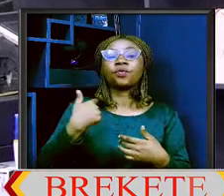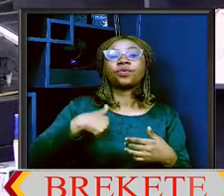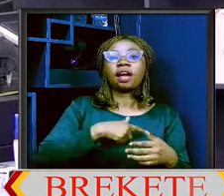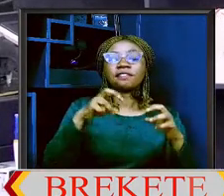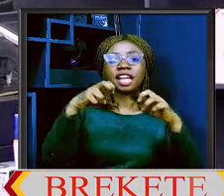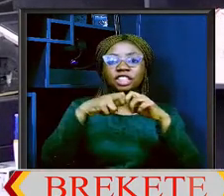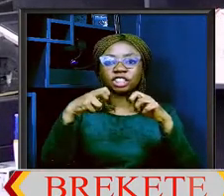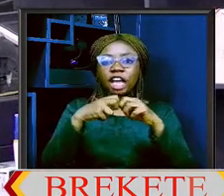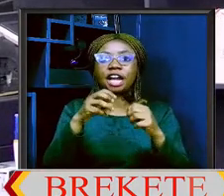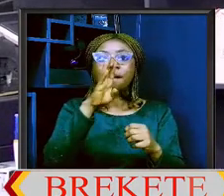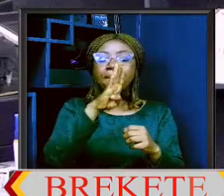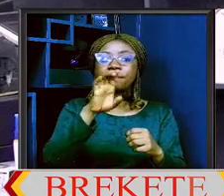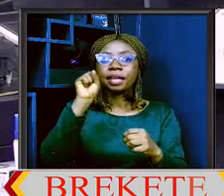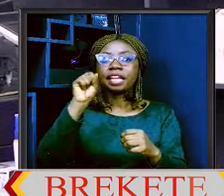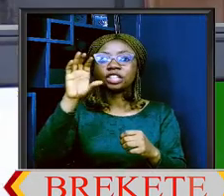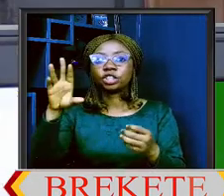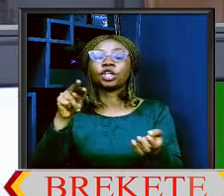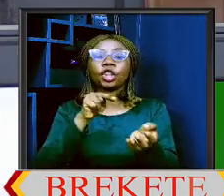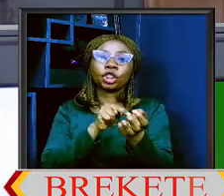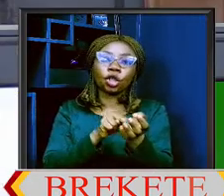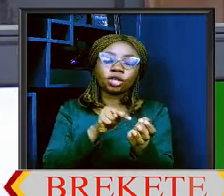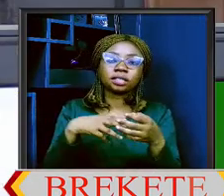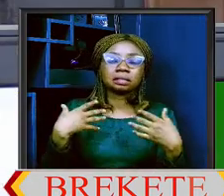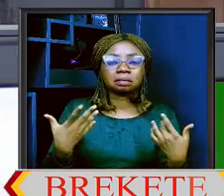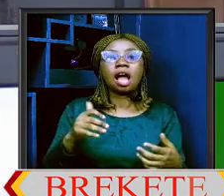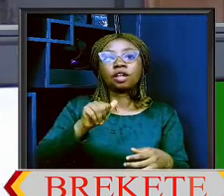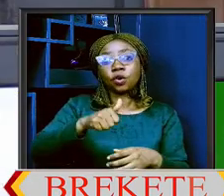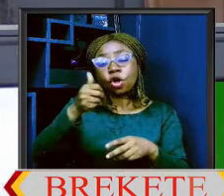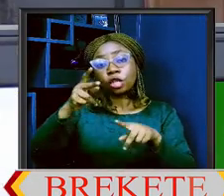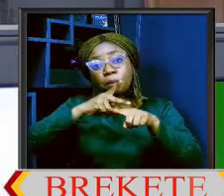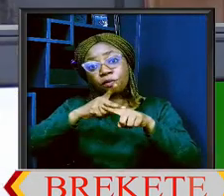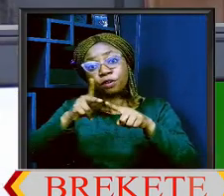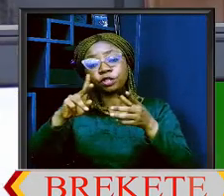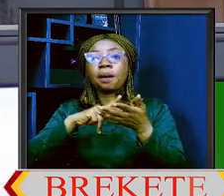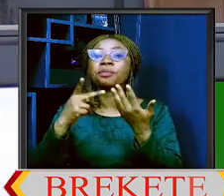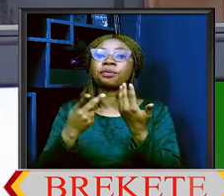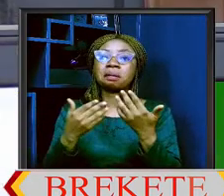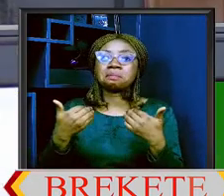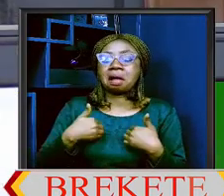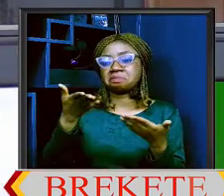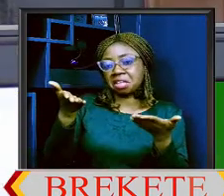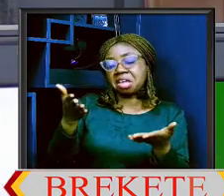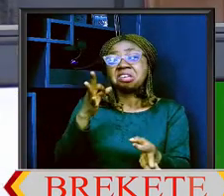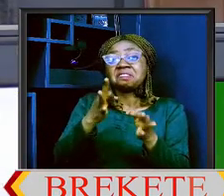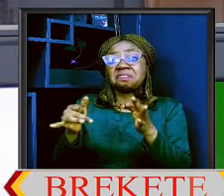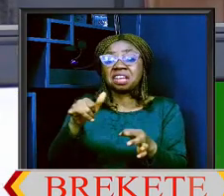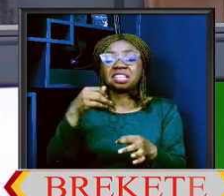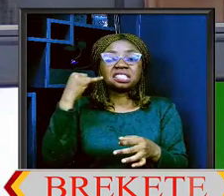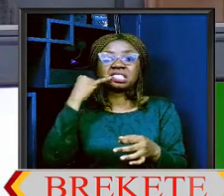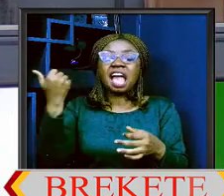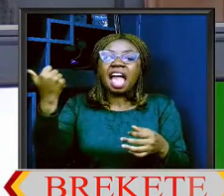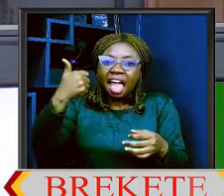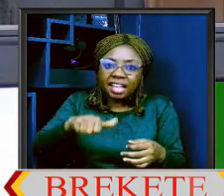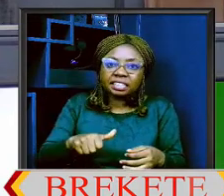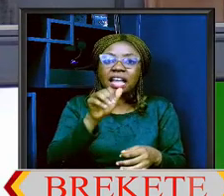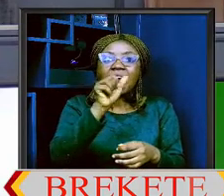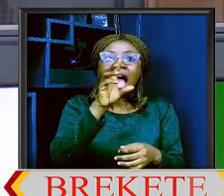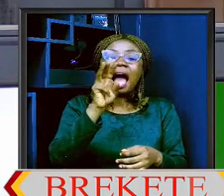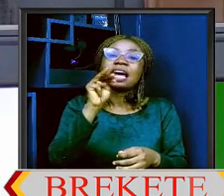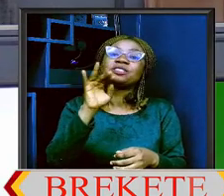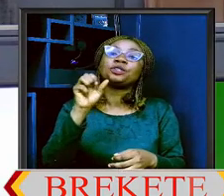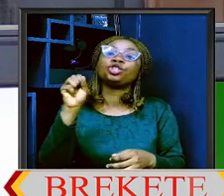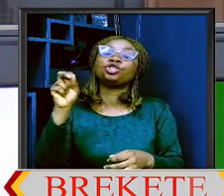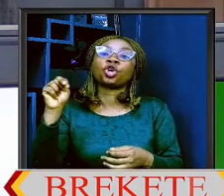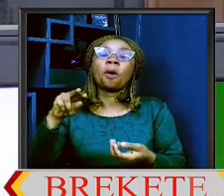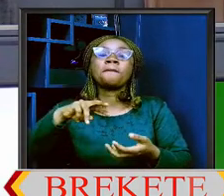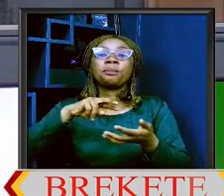nursing and other professional programs are also available there so if there's any admission problem if you can